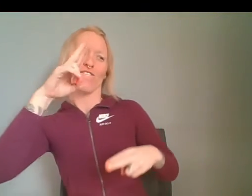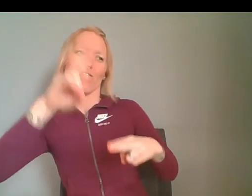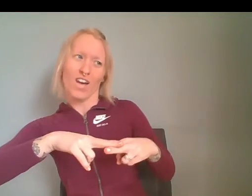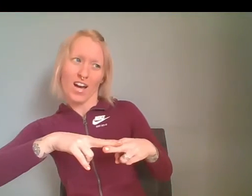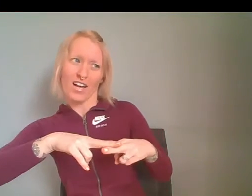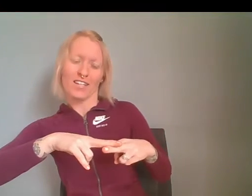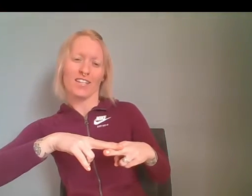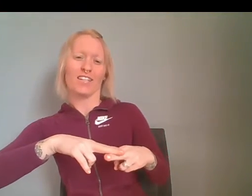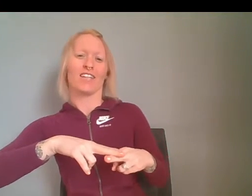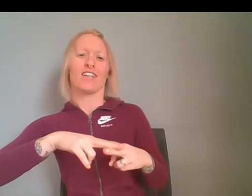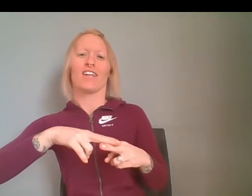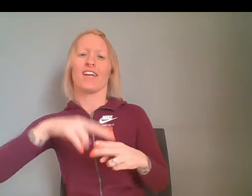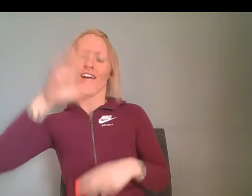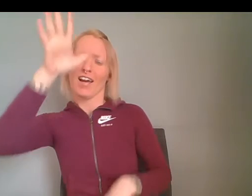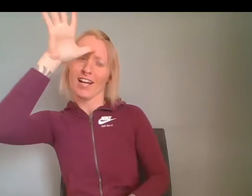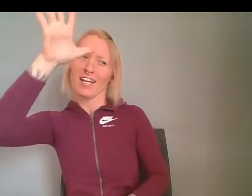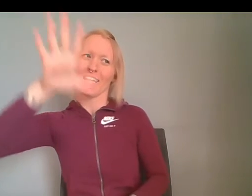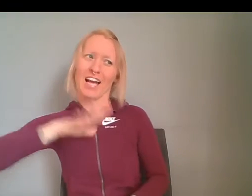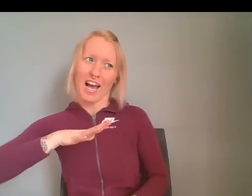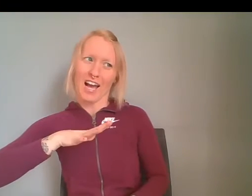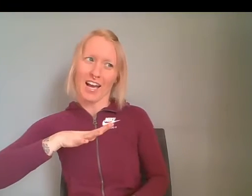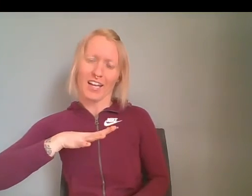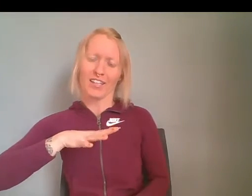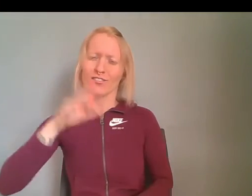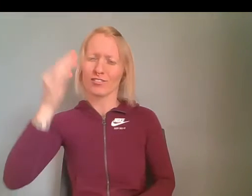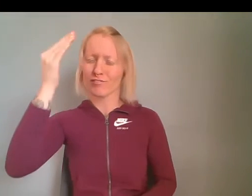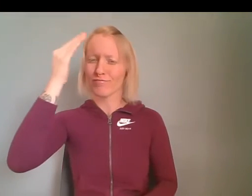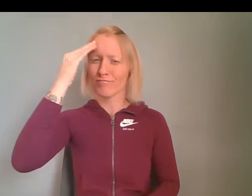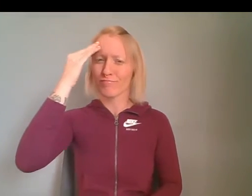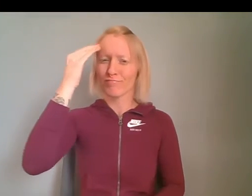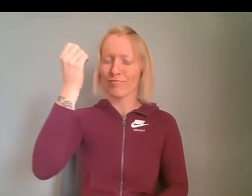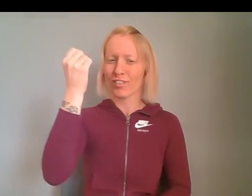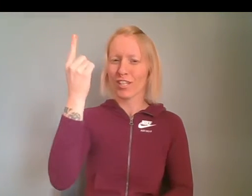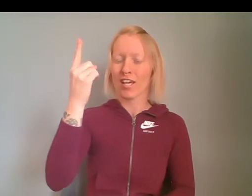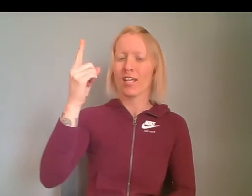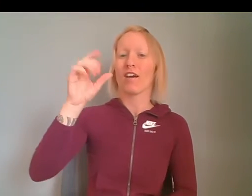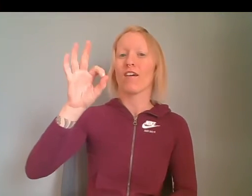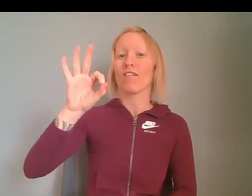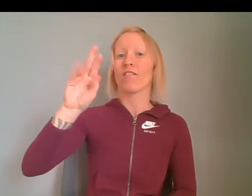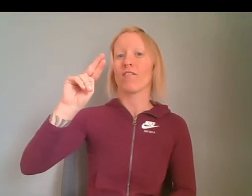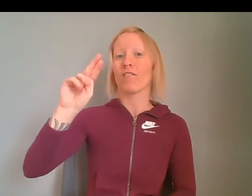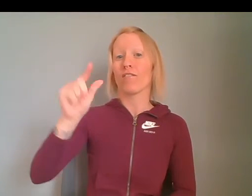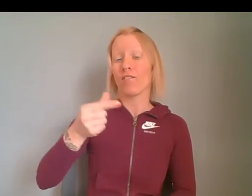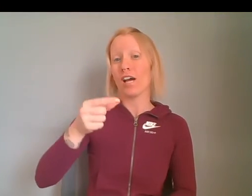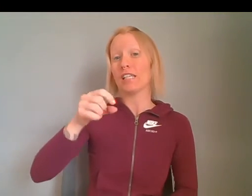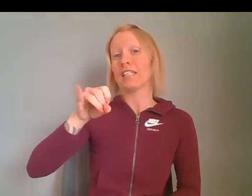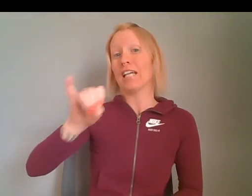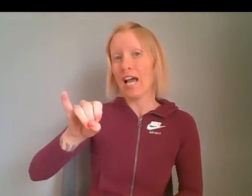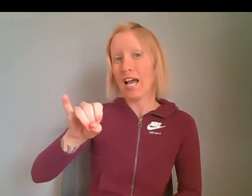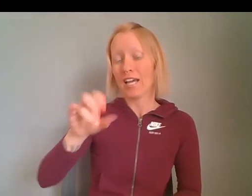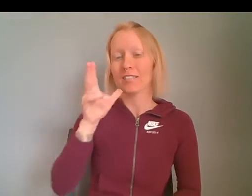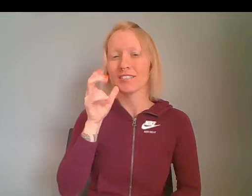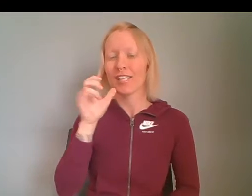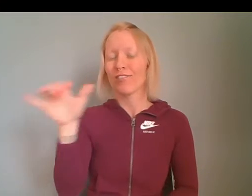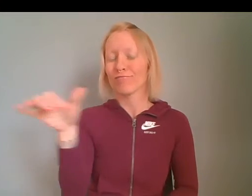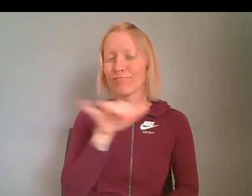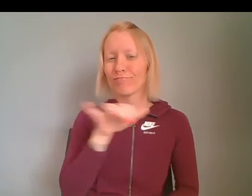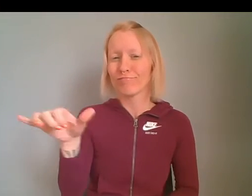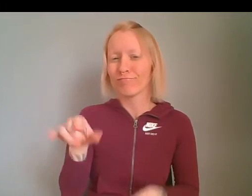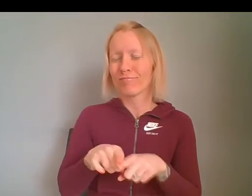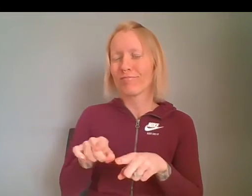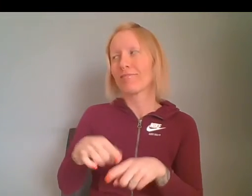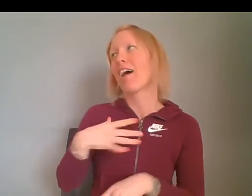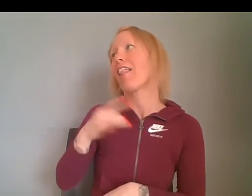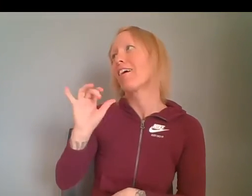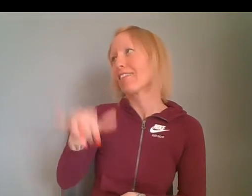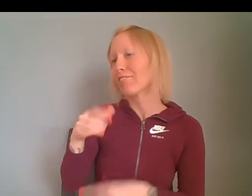one. I like that. Because he's a fun guy. I like that. So these are how decomposers go. Okay, so now you know